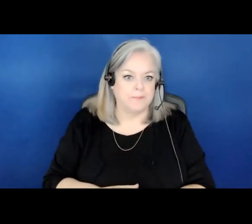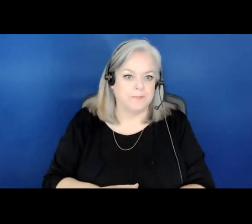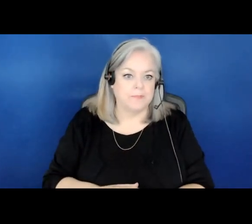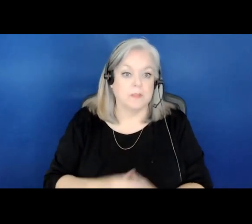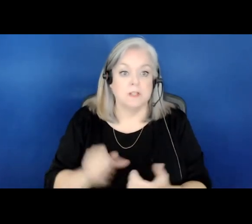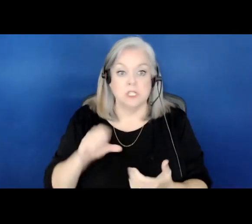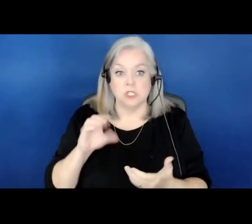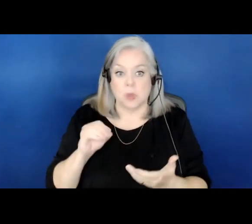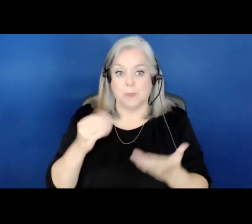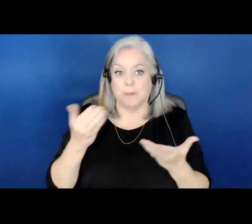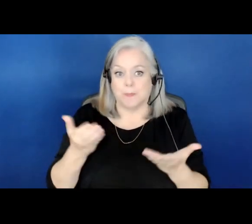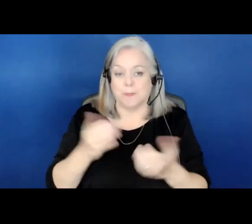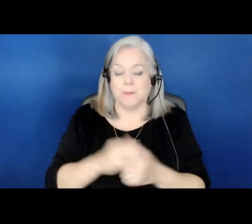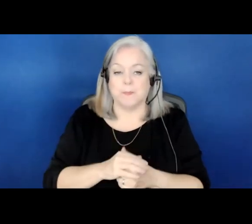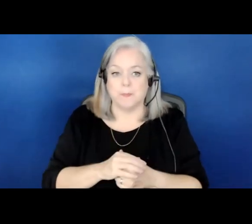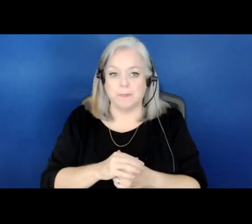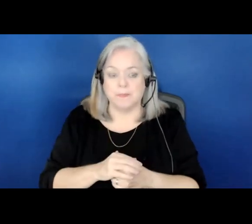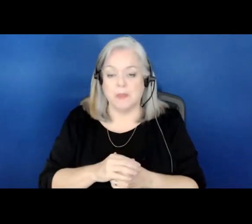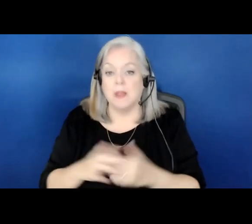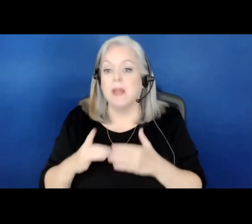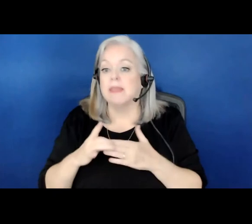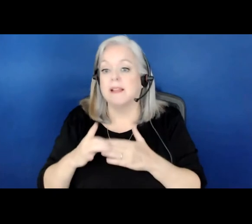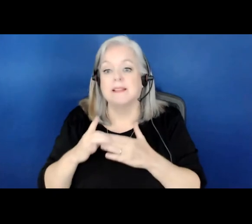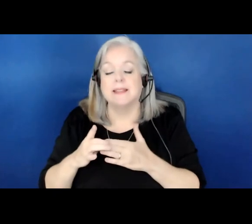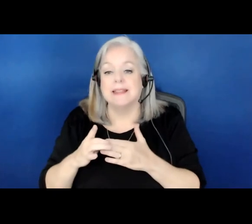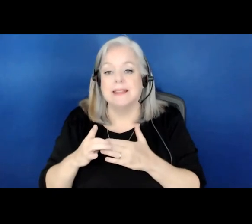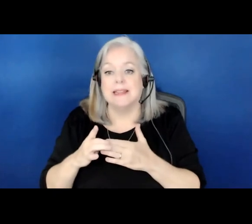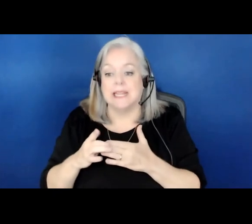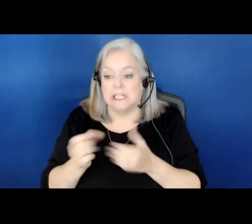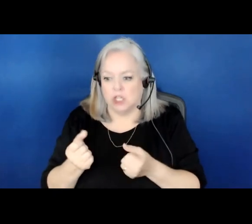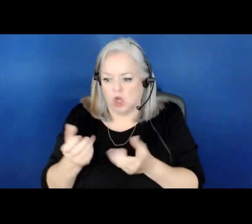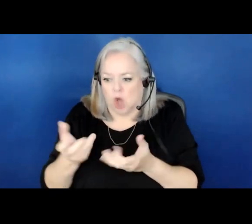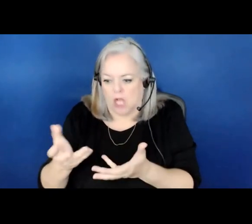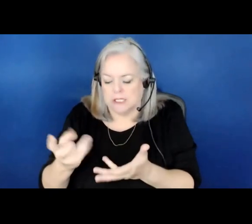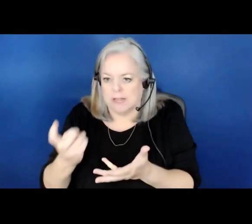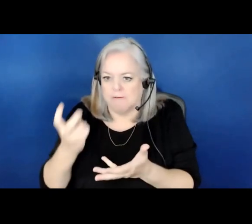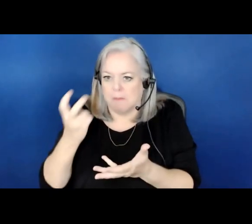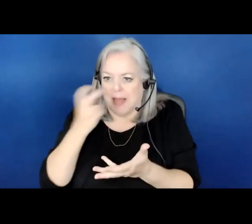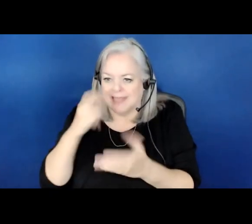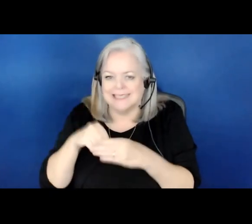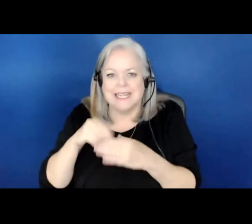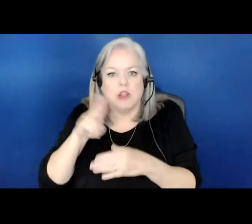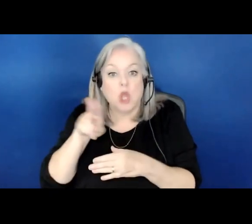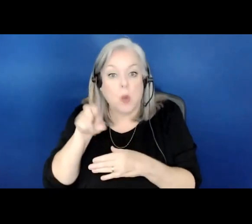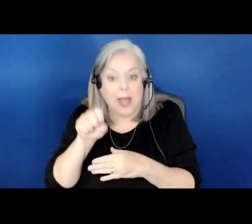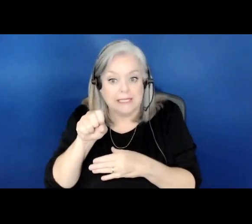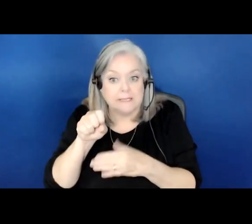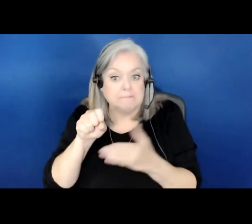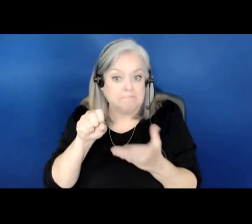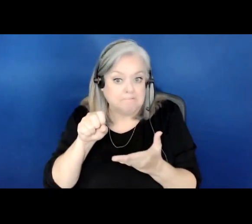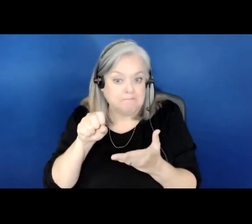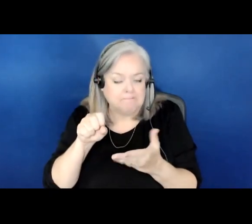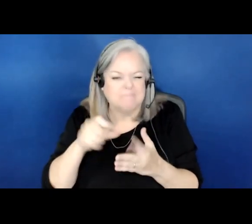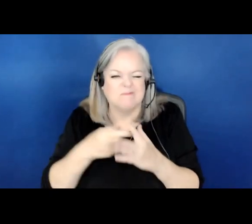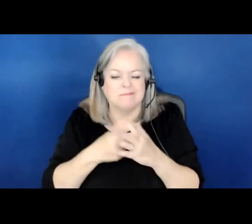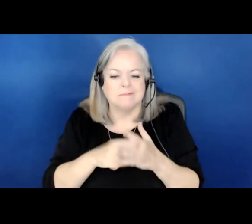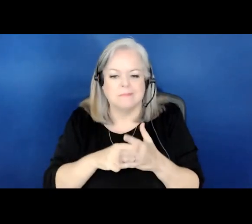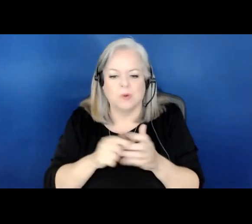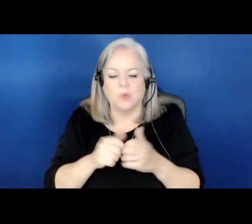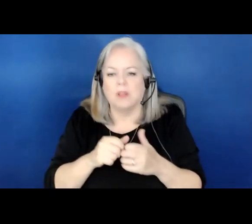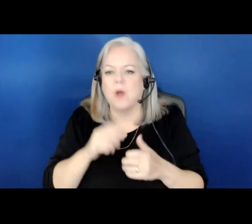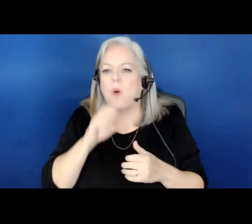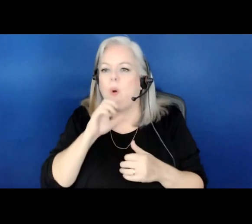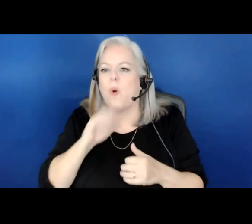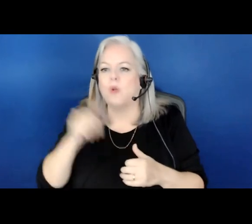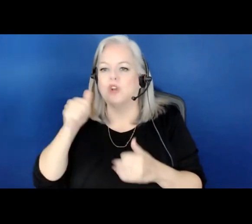So, the leading cause of blindness in the United States, we'll start with older